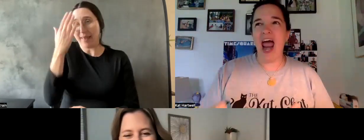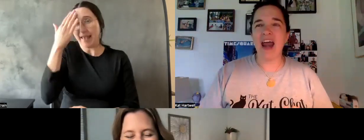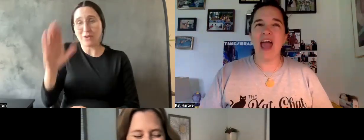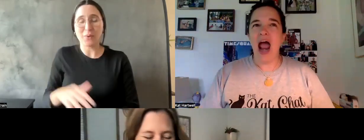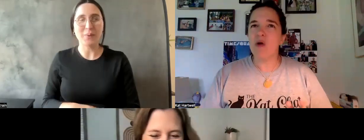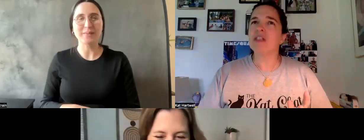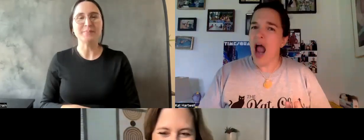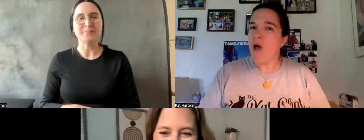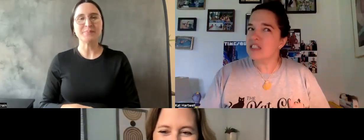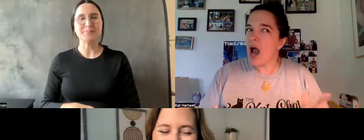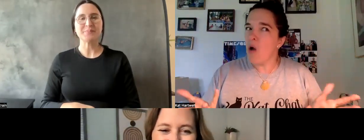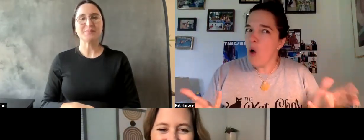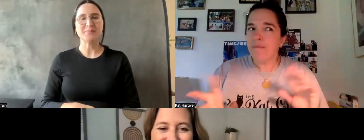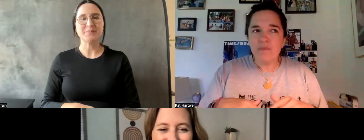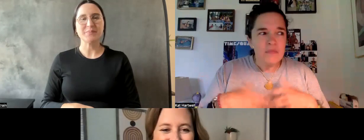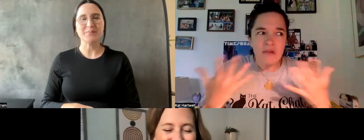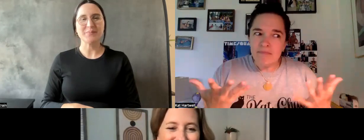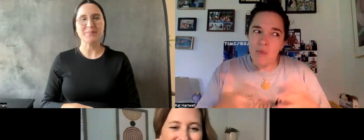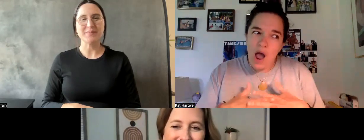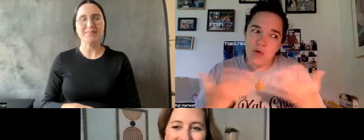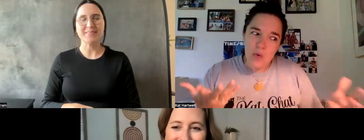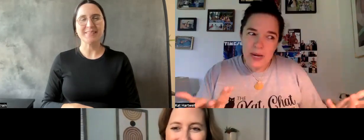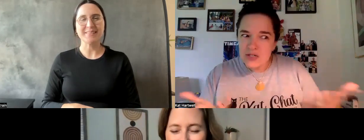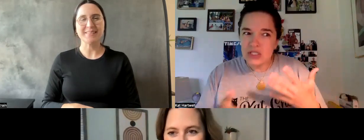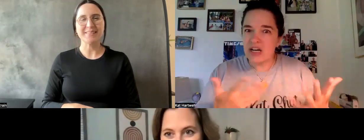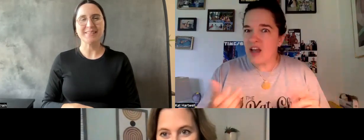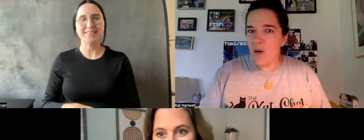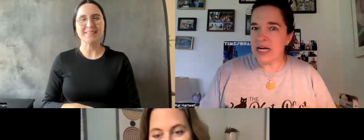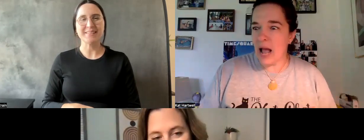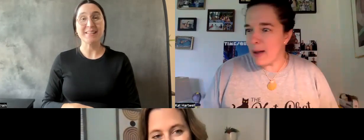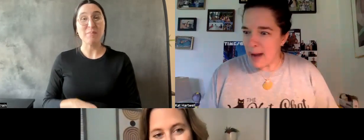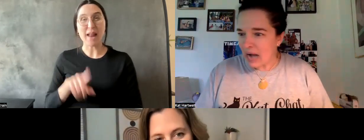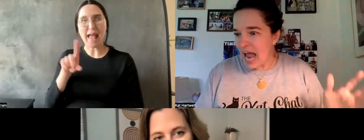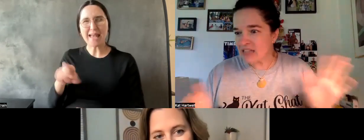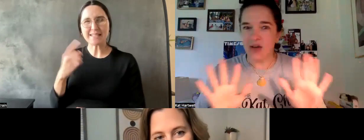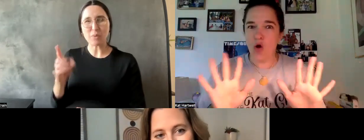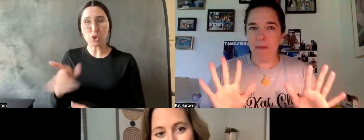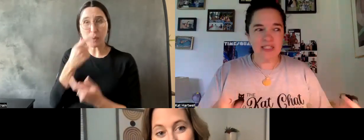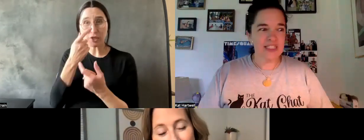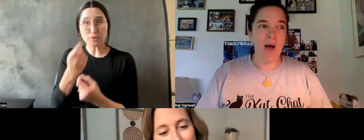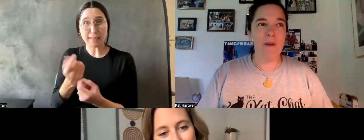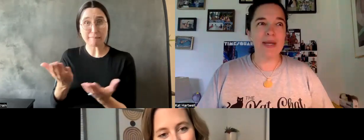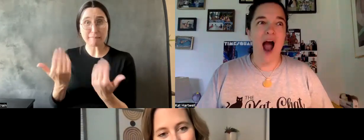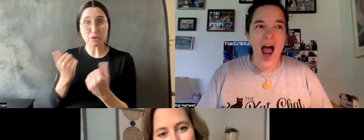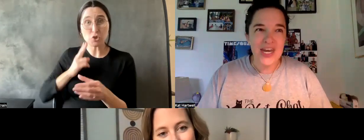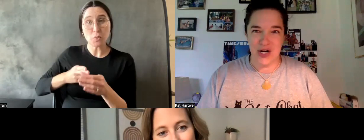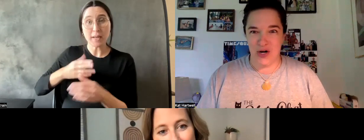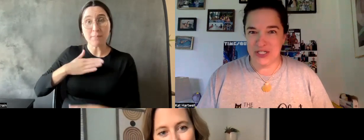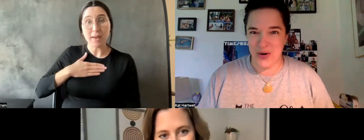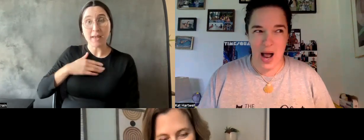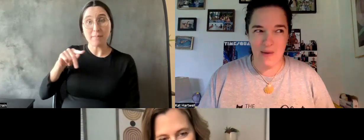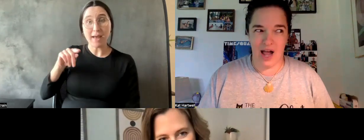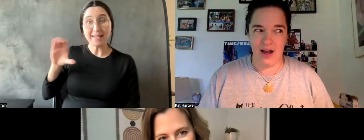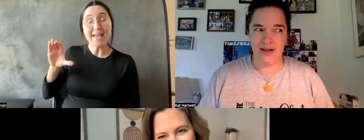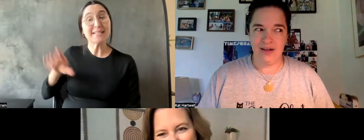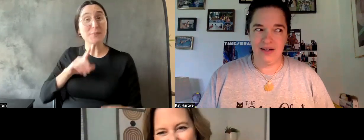And then I was like, well, would you be interested in being on my podcast? I know you'd be interested. I would be honored